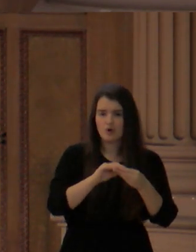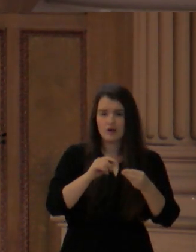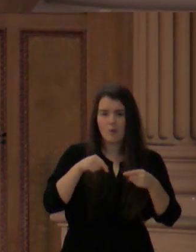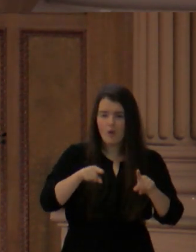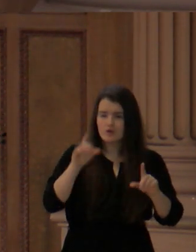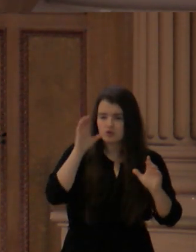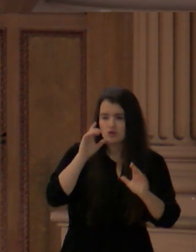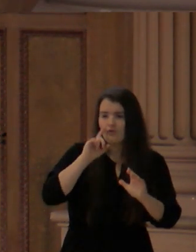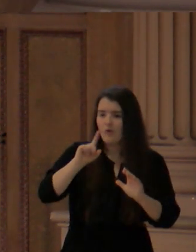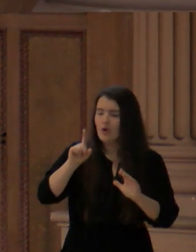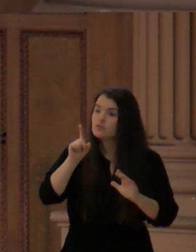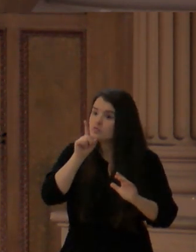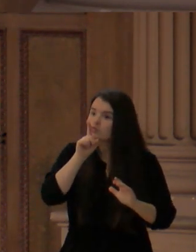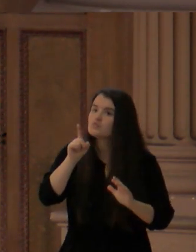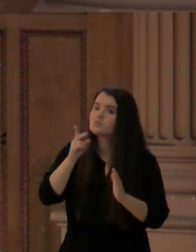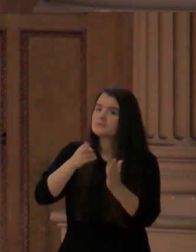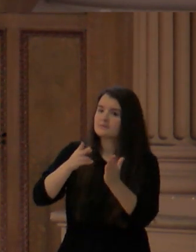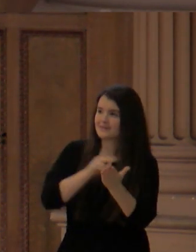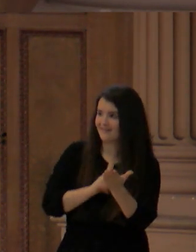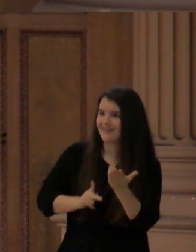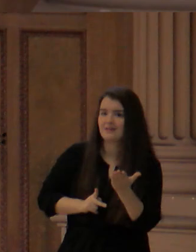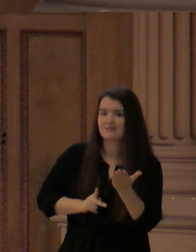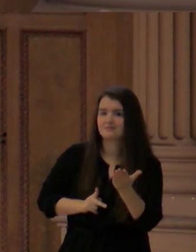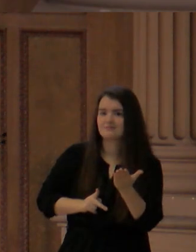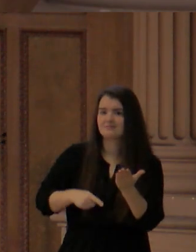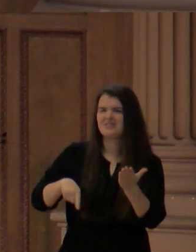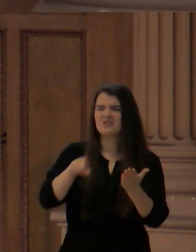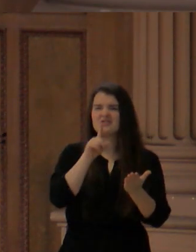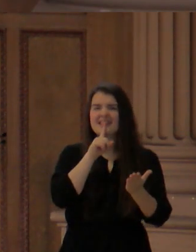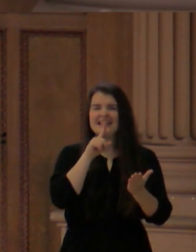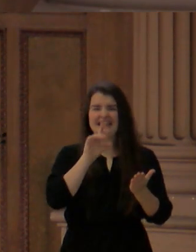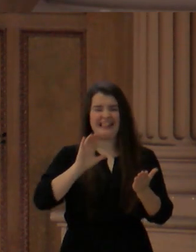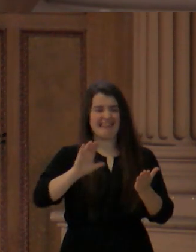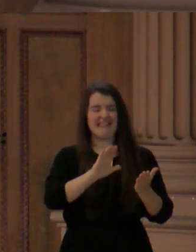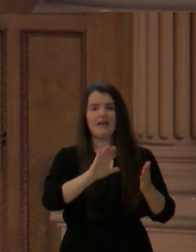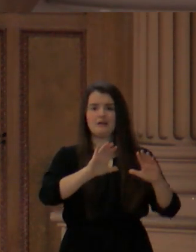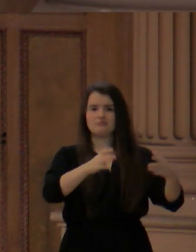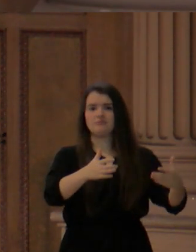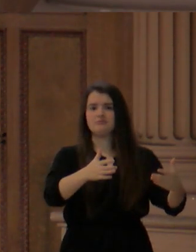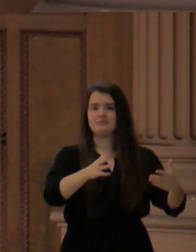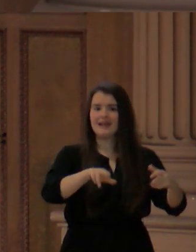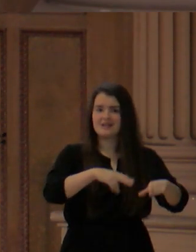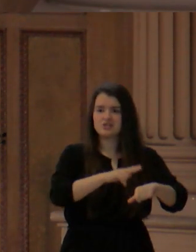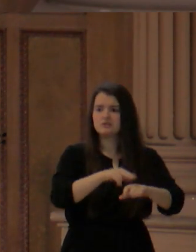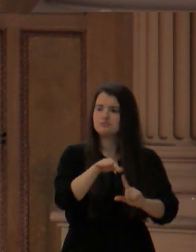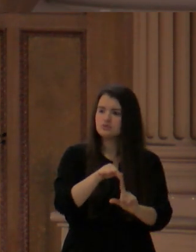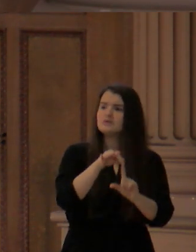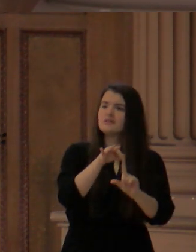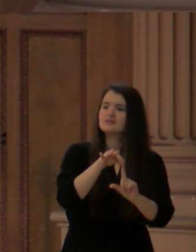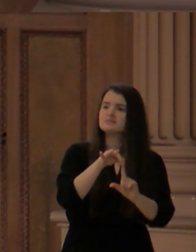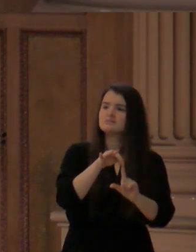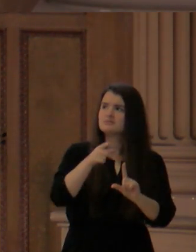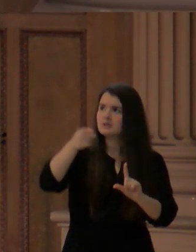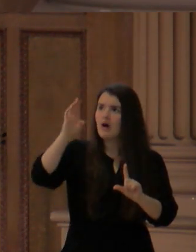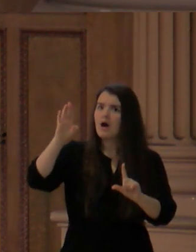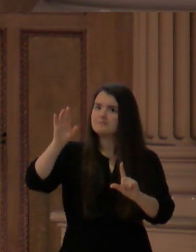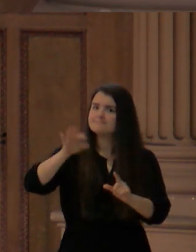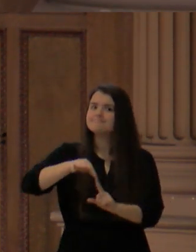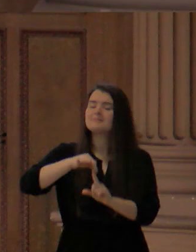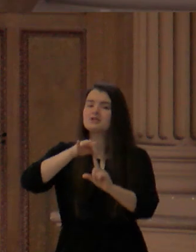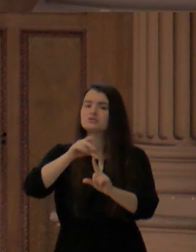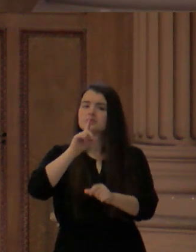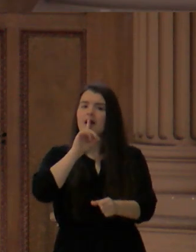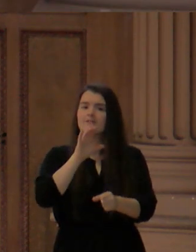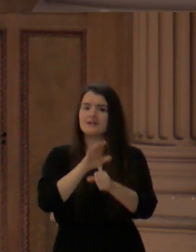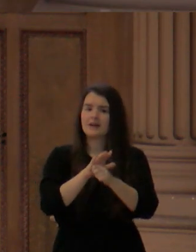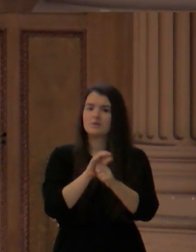This nation of Israel, they were a unique people. They were the only nation in history that God made a special covenant with. God had a unique relationship with